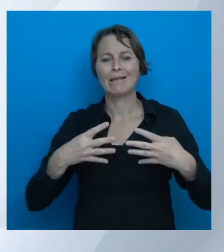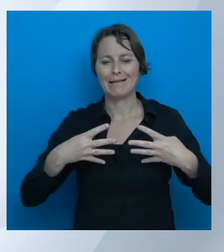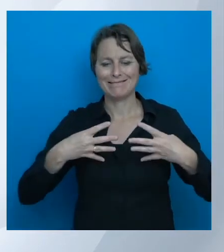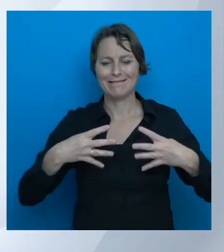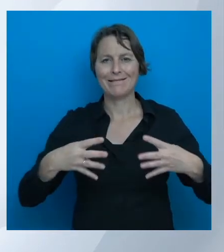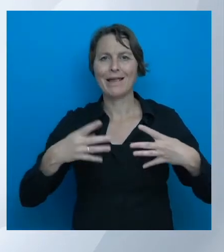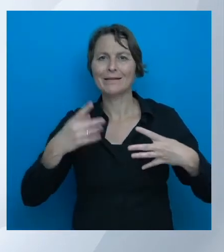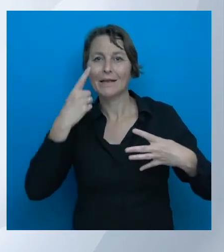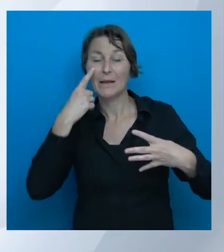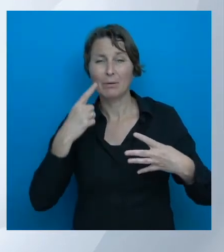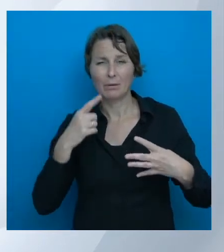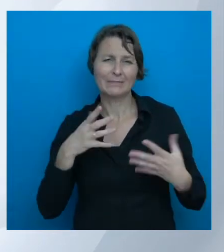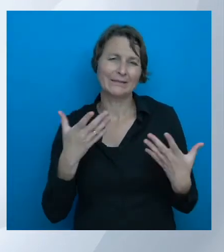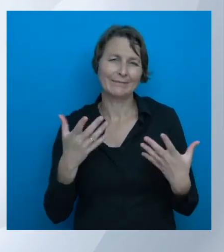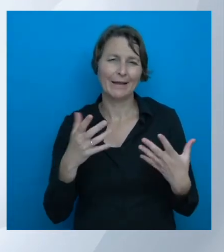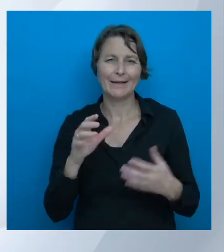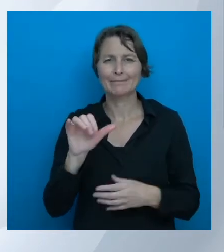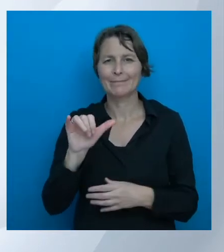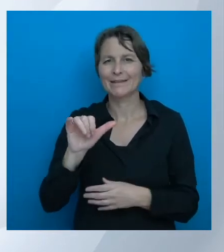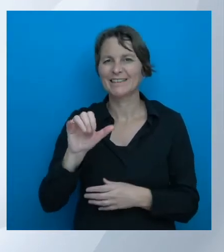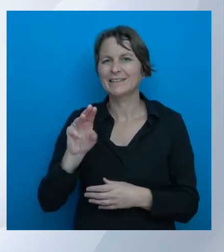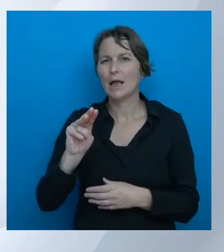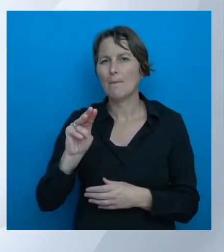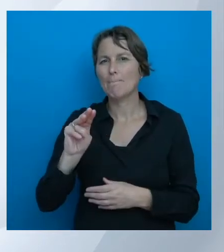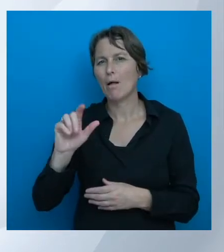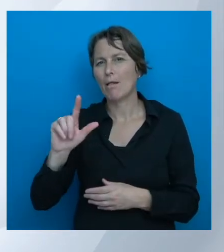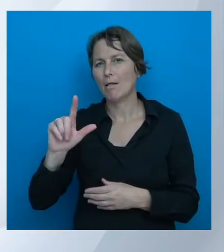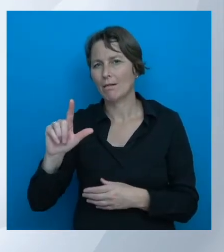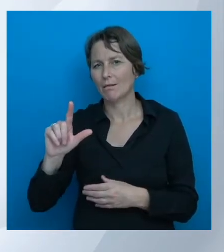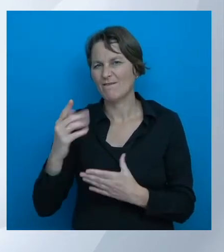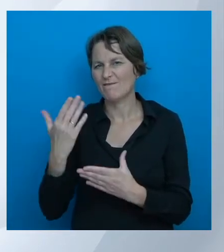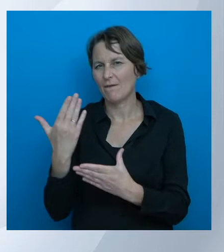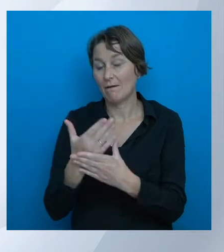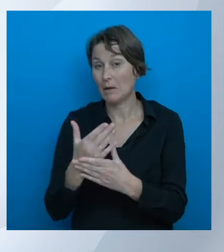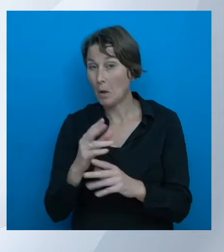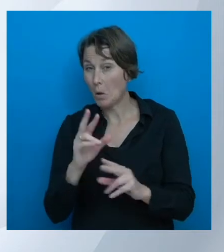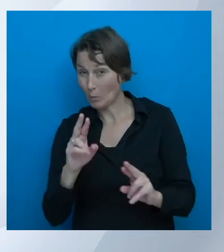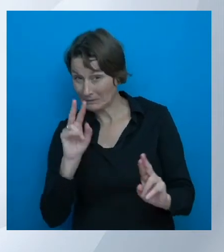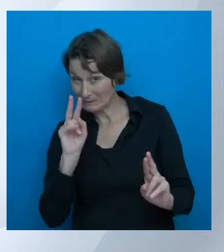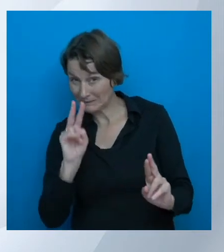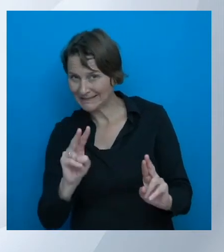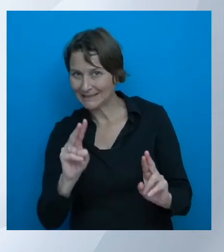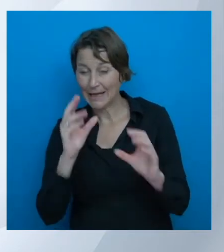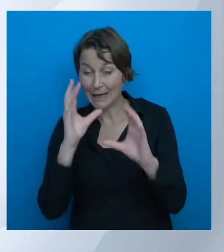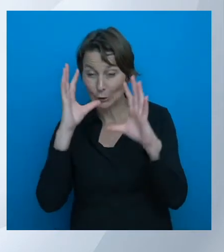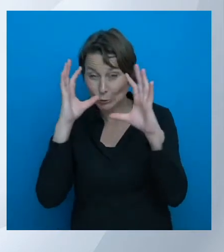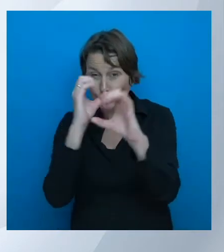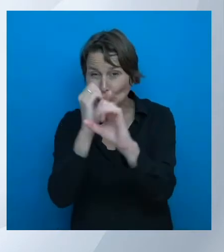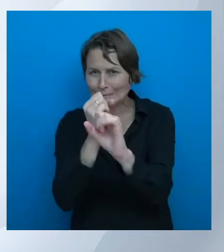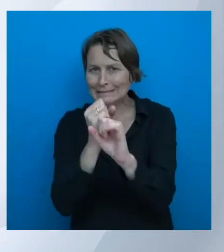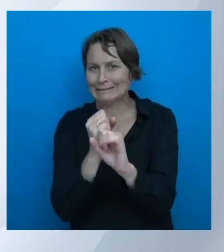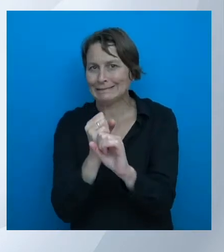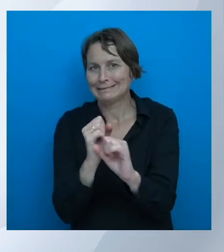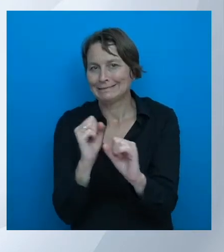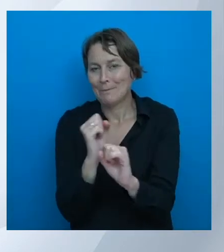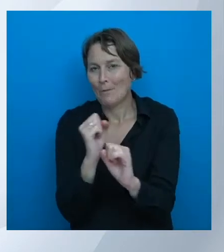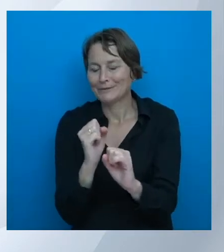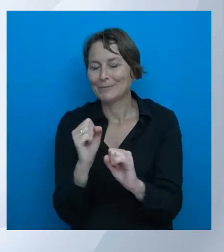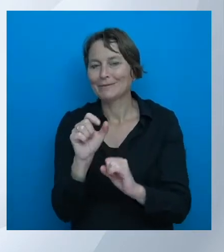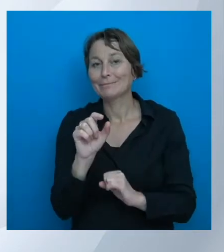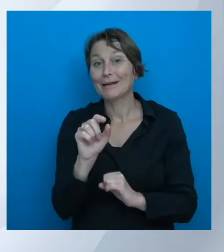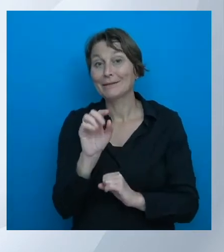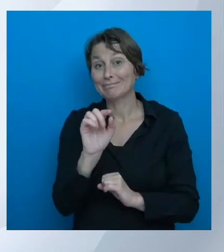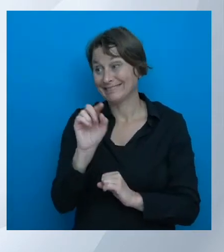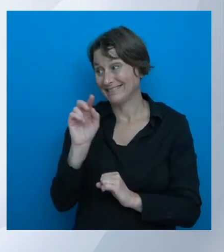hope you can see this. I can't really zoom this in, but it contains all the